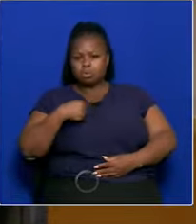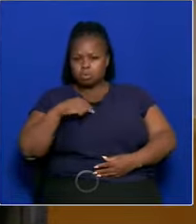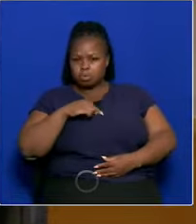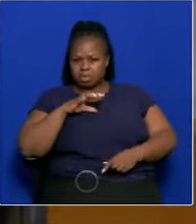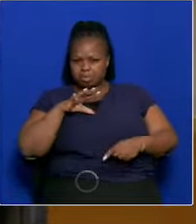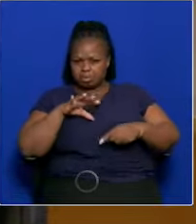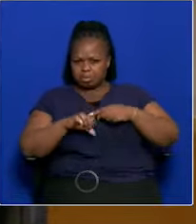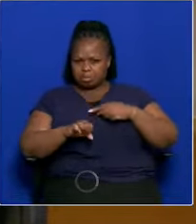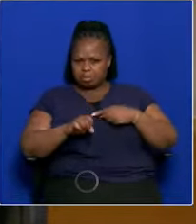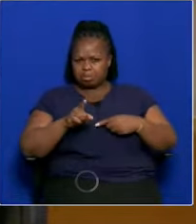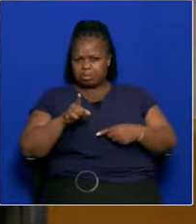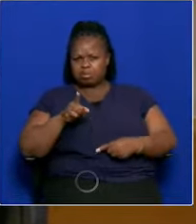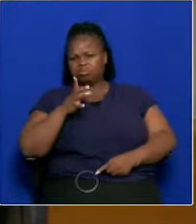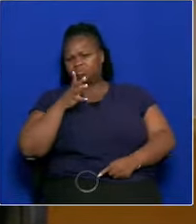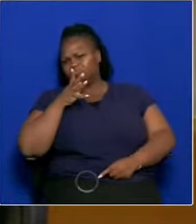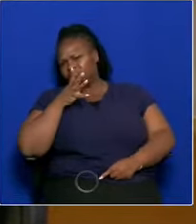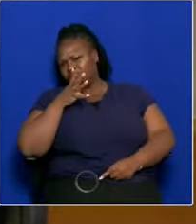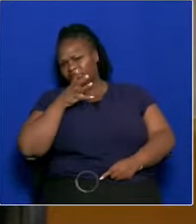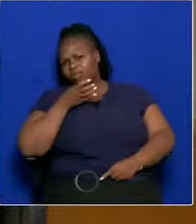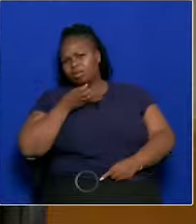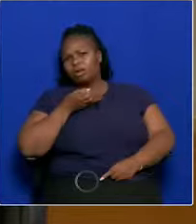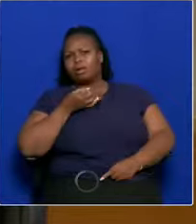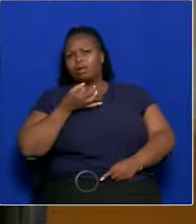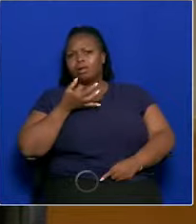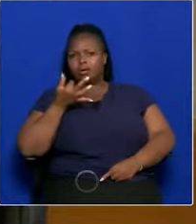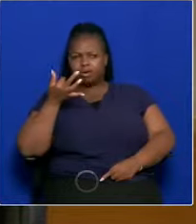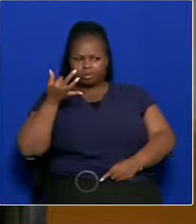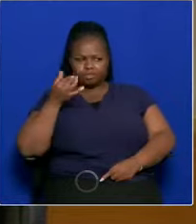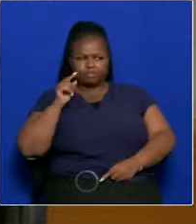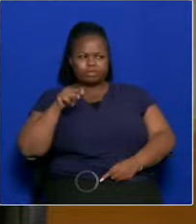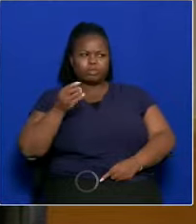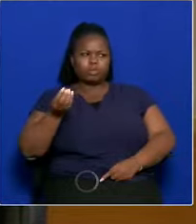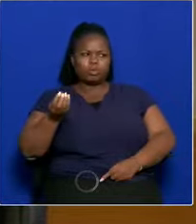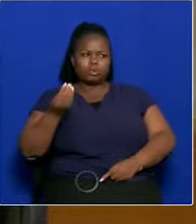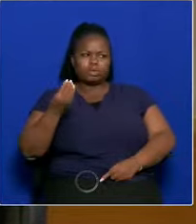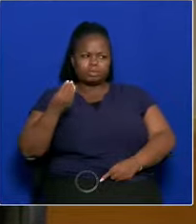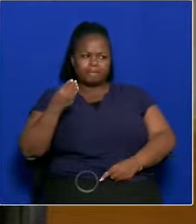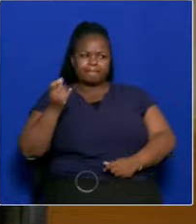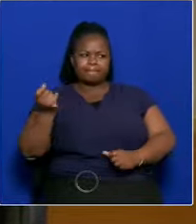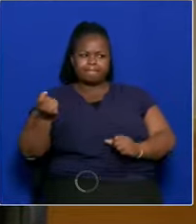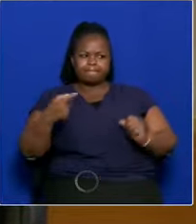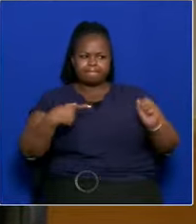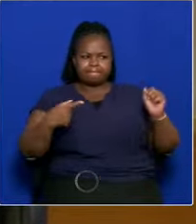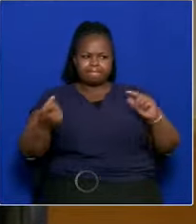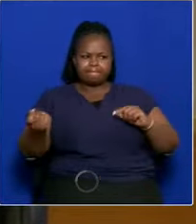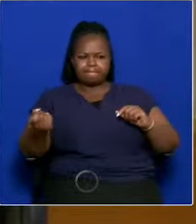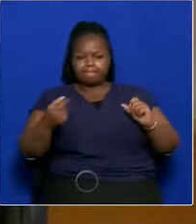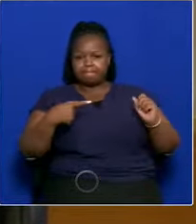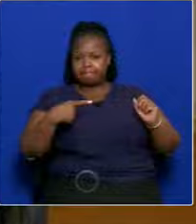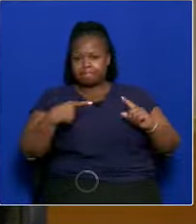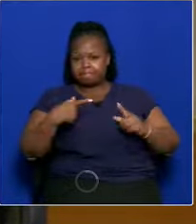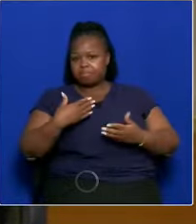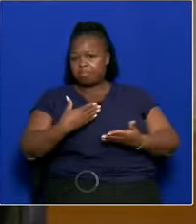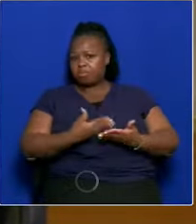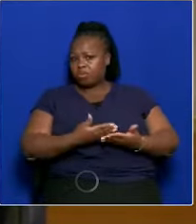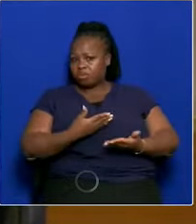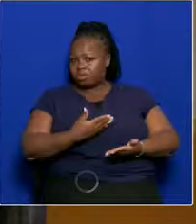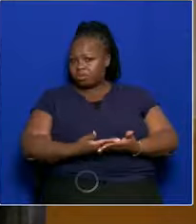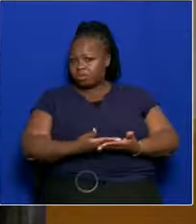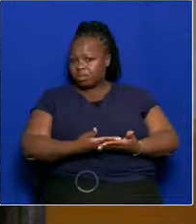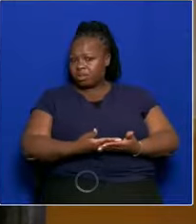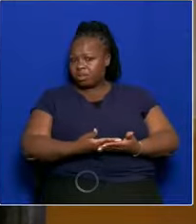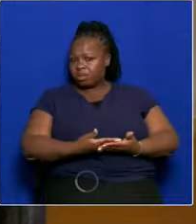much in these WhatsApp texts. So it may well have been as a result of a sense of